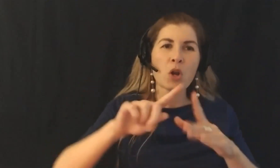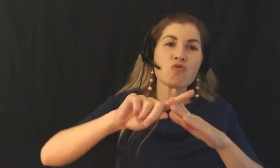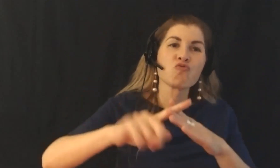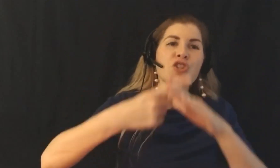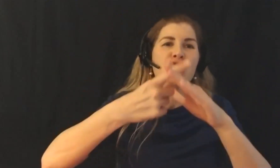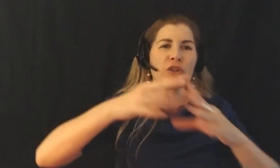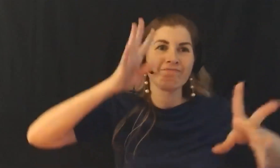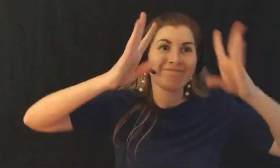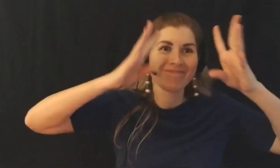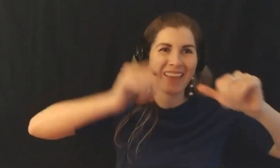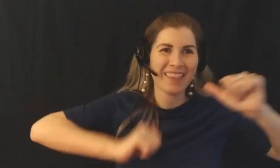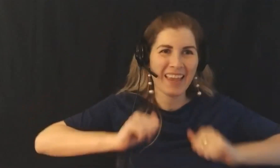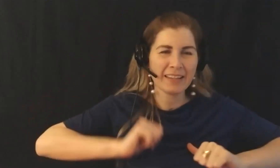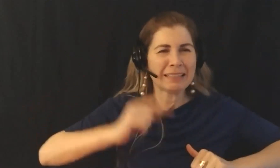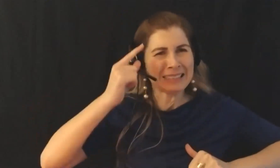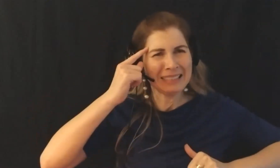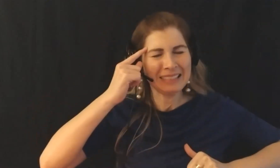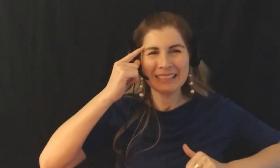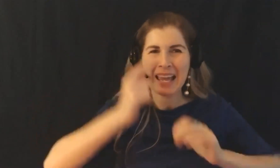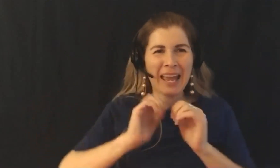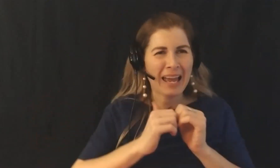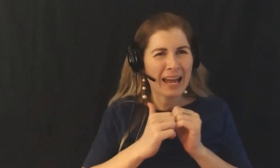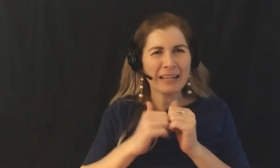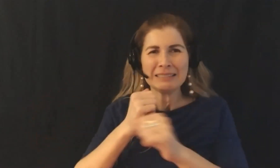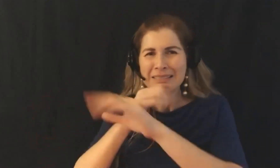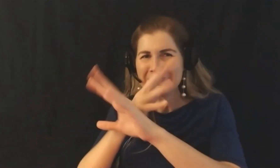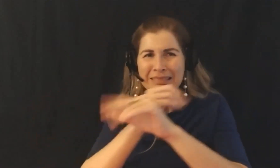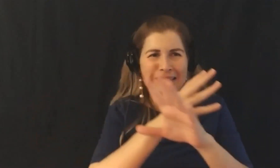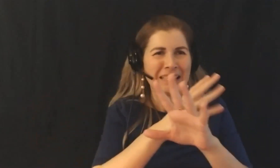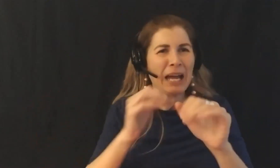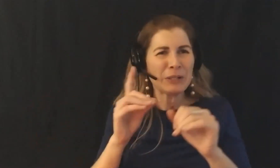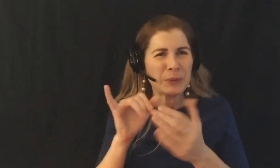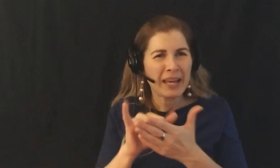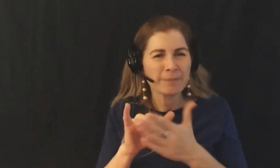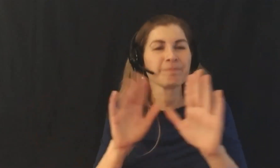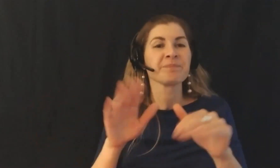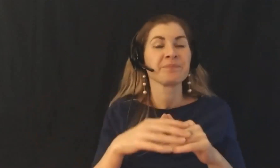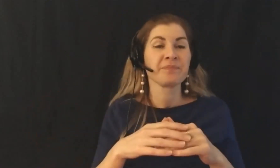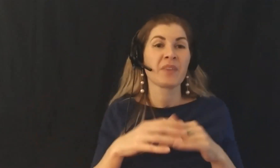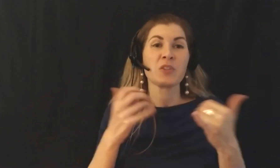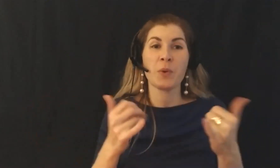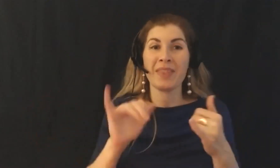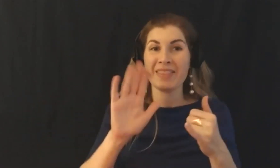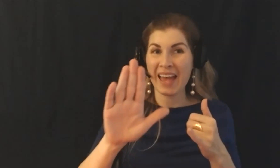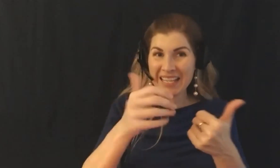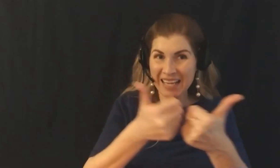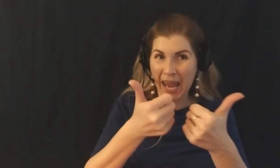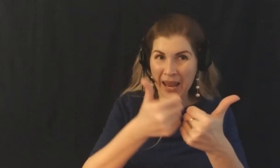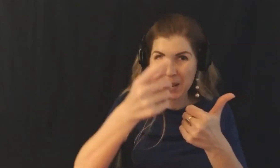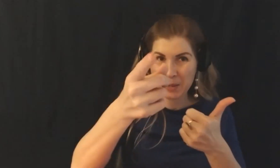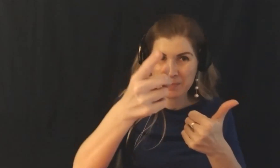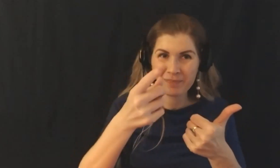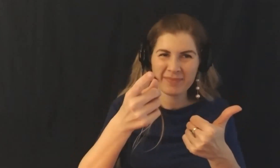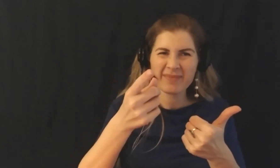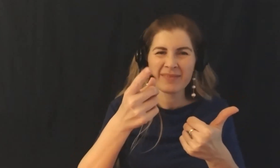out ways of how to still do that virtually and present it virtually. So a modification on that game that I like to do, and a challenge